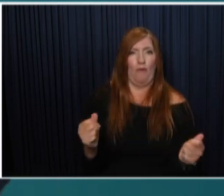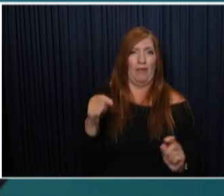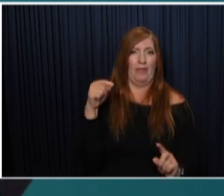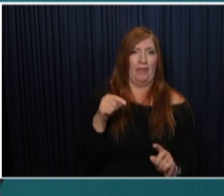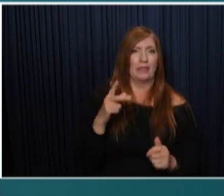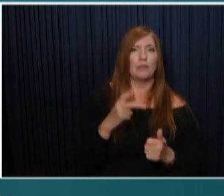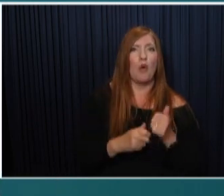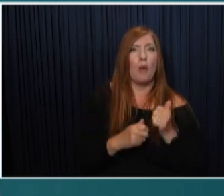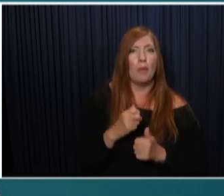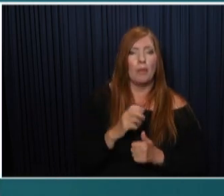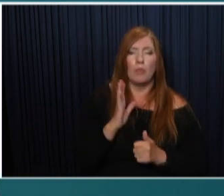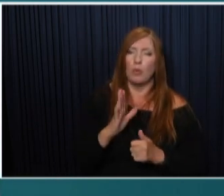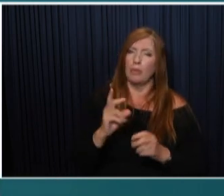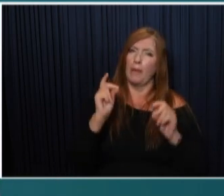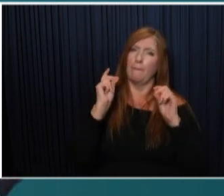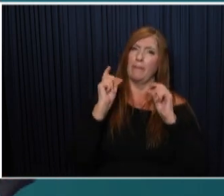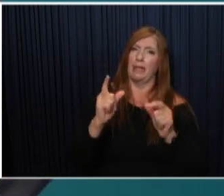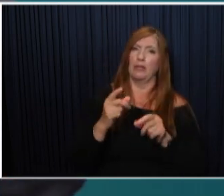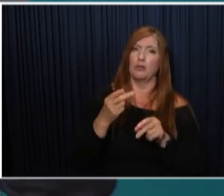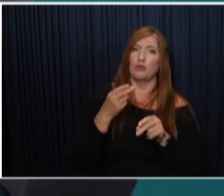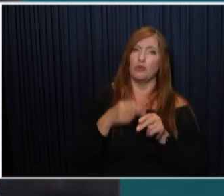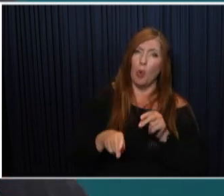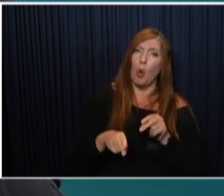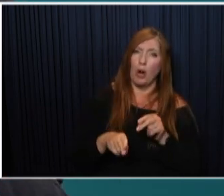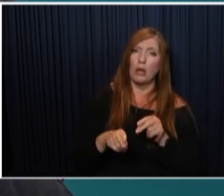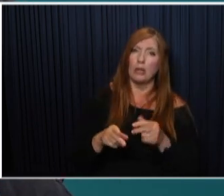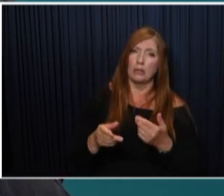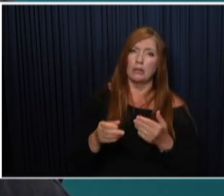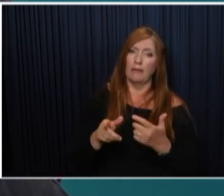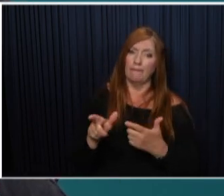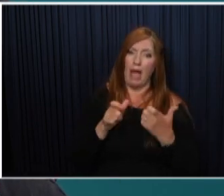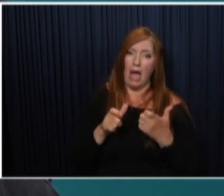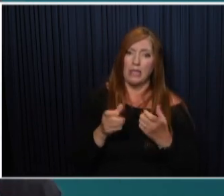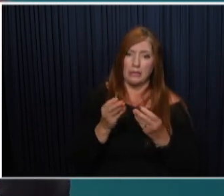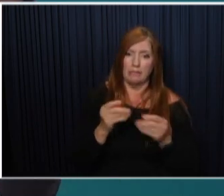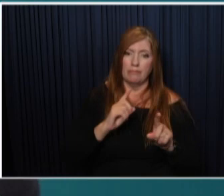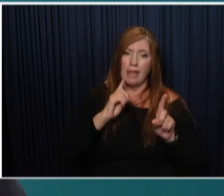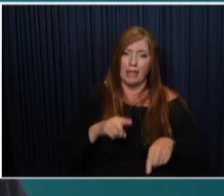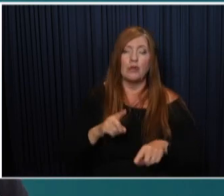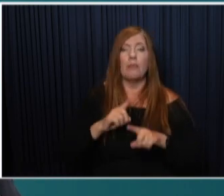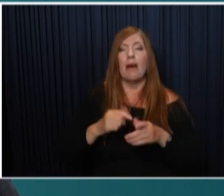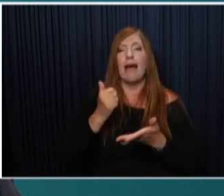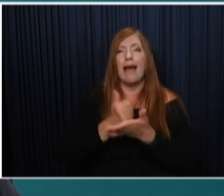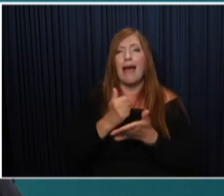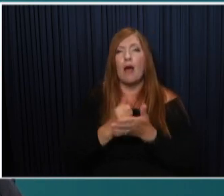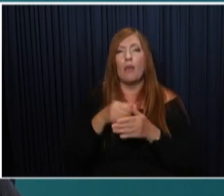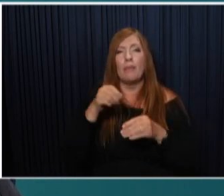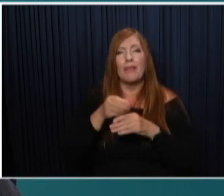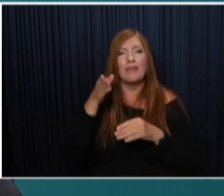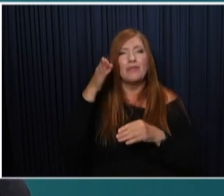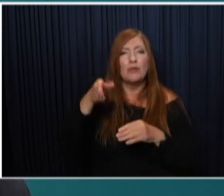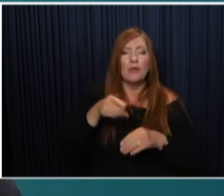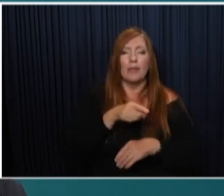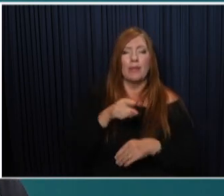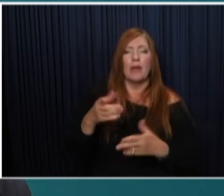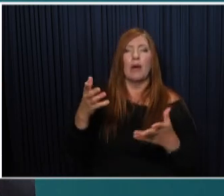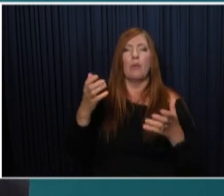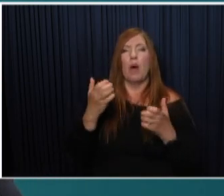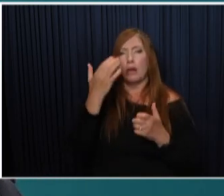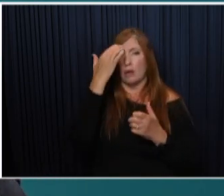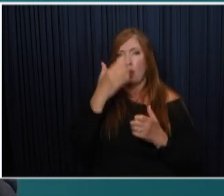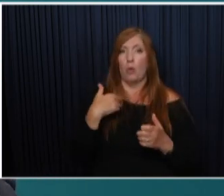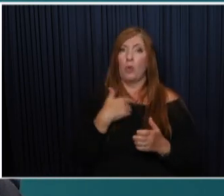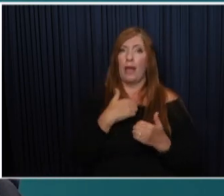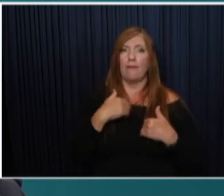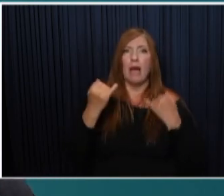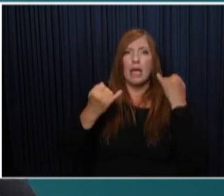This is going to be an immediate short-term solution. This is going to help you in the long term. They want to know that we have ideas. They also want to know that we